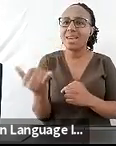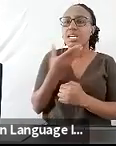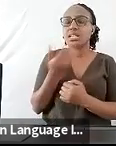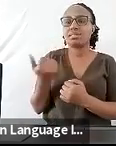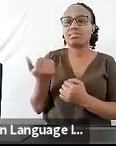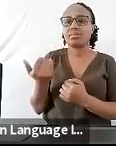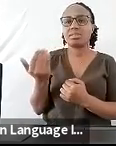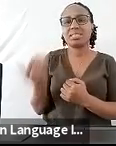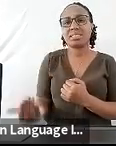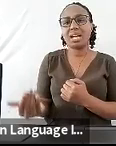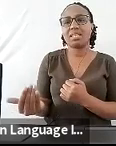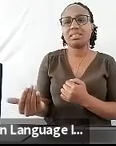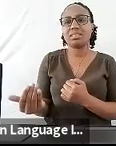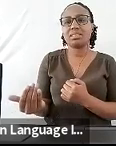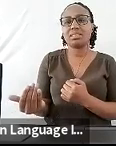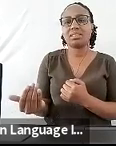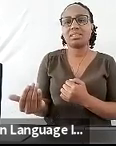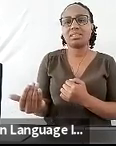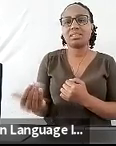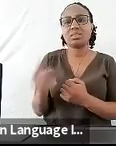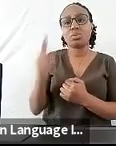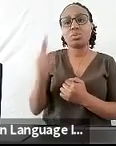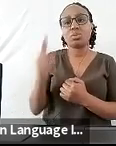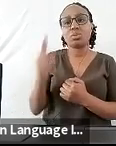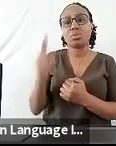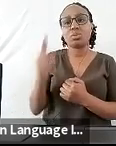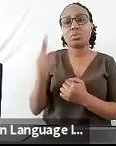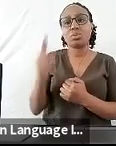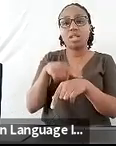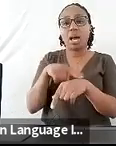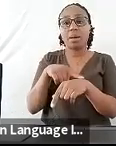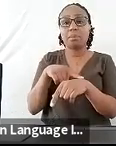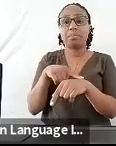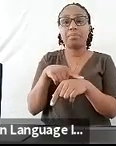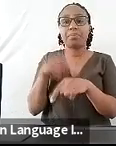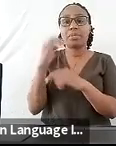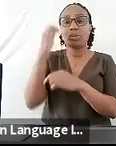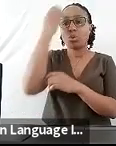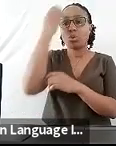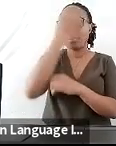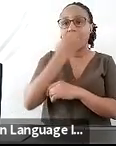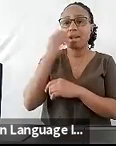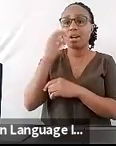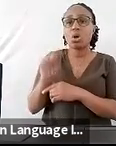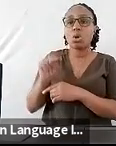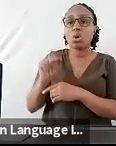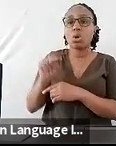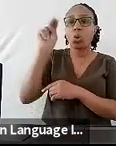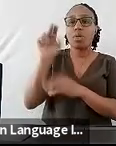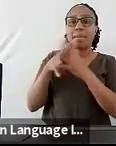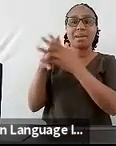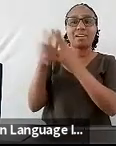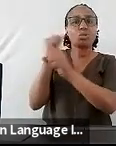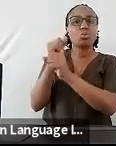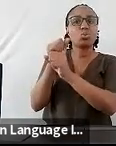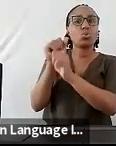you can, you know, when European North Americans were doing it, it was exploration. But